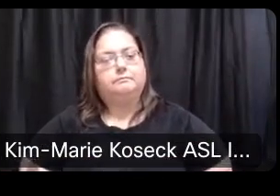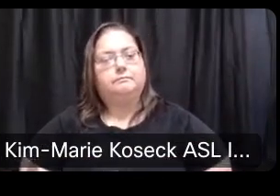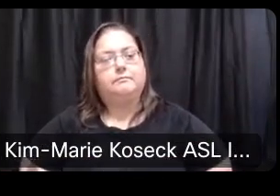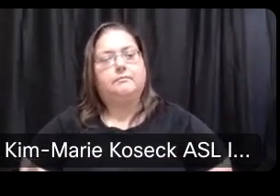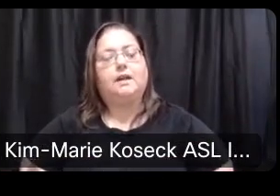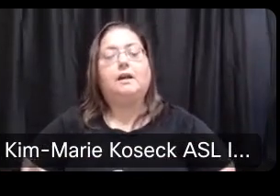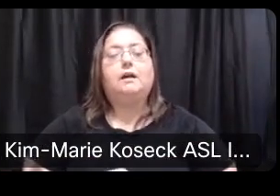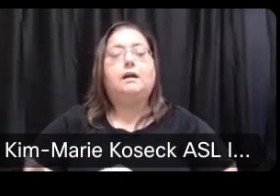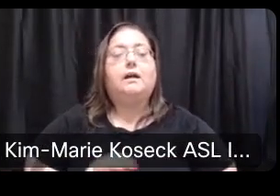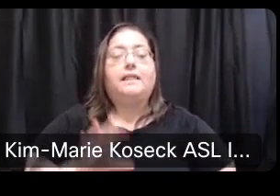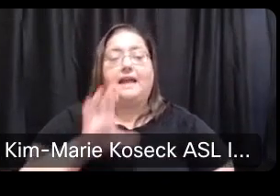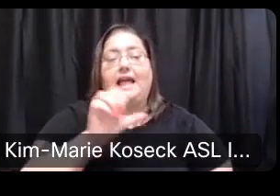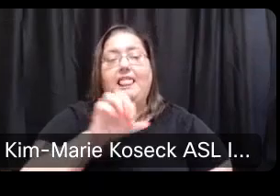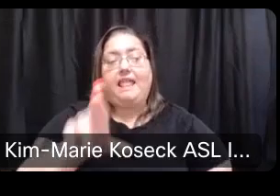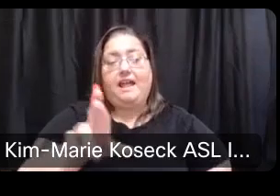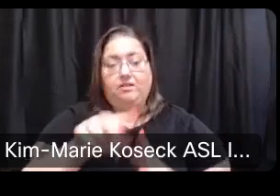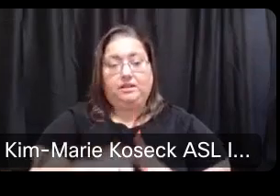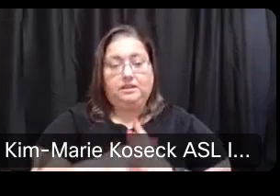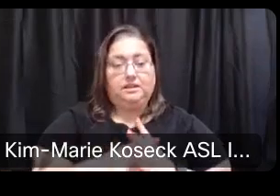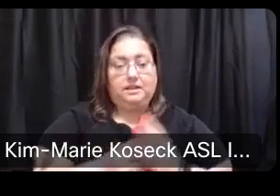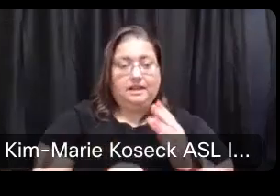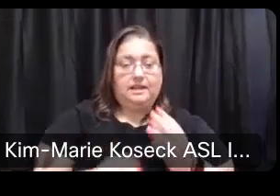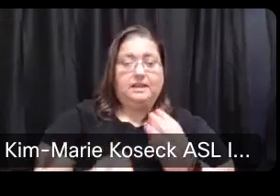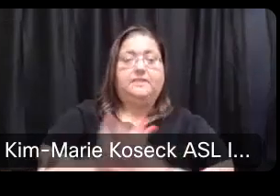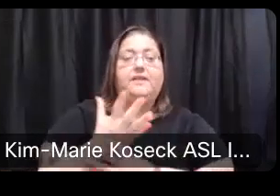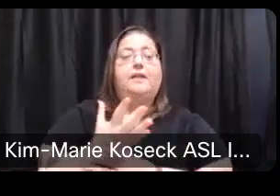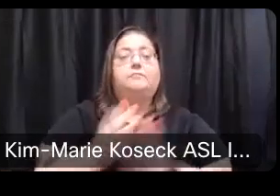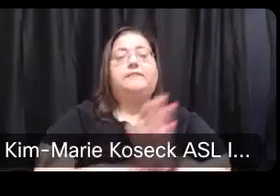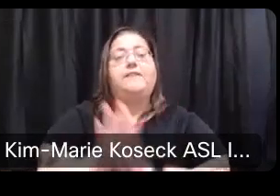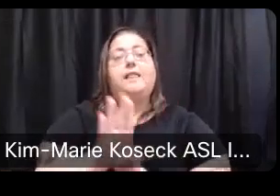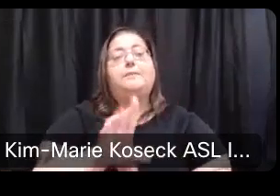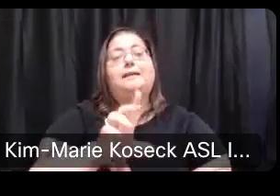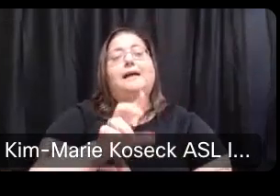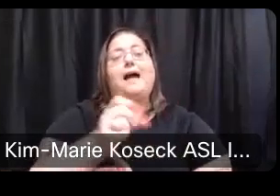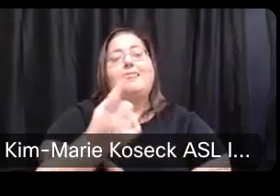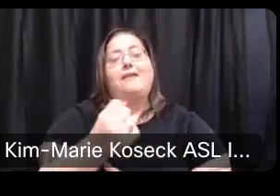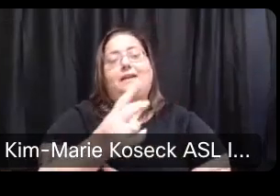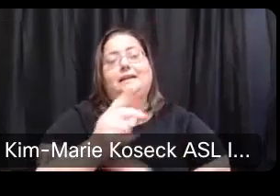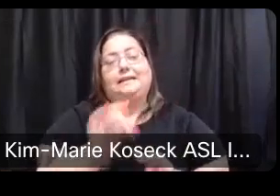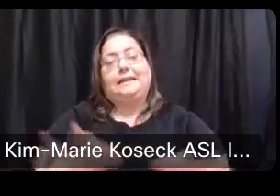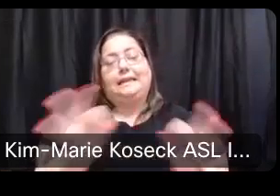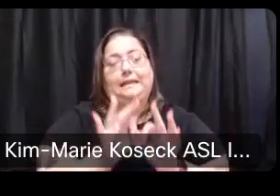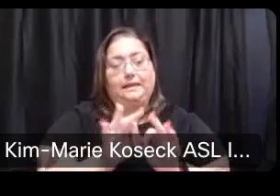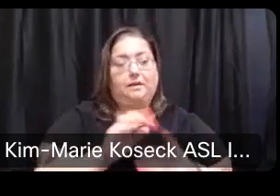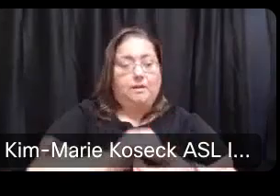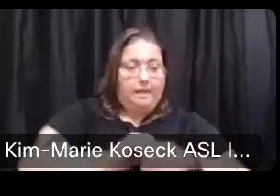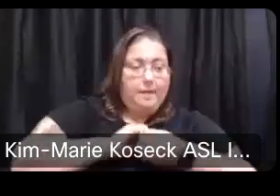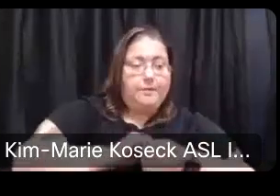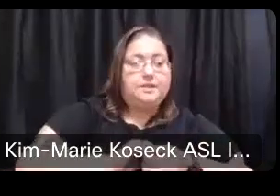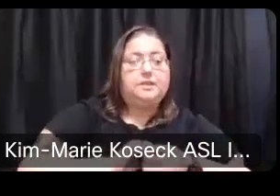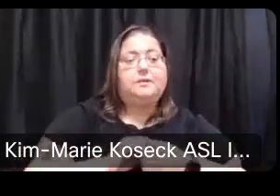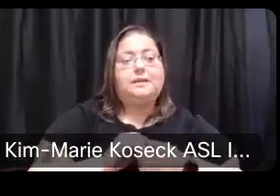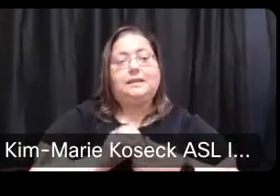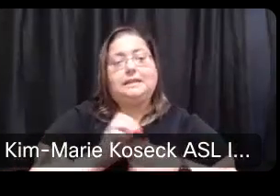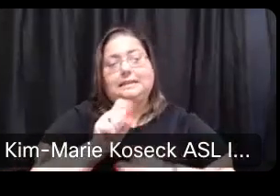Overall, the CLEAR initiative developed 11 key recommendations through collaboration with regional steering